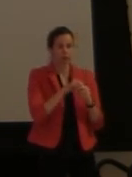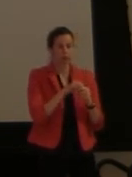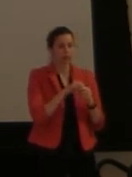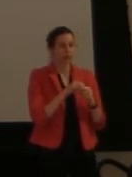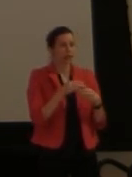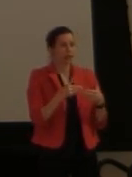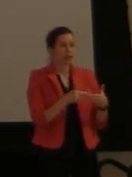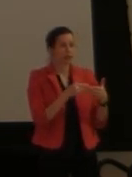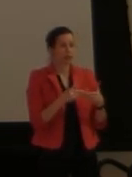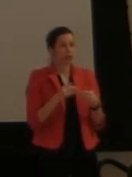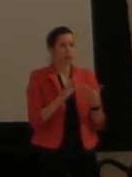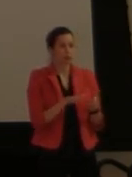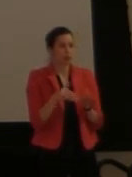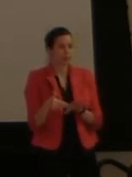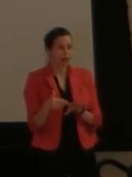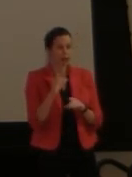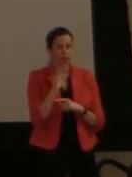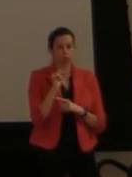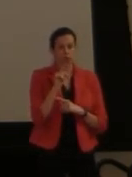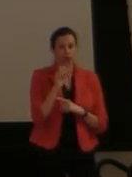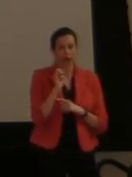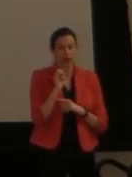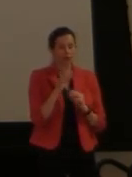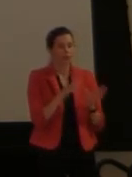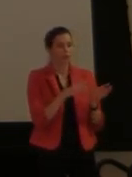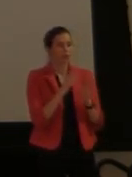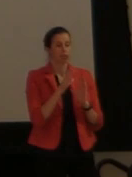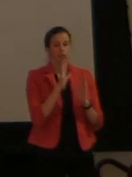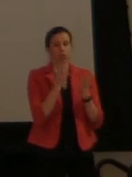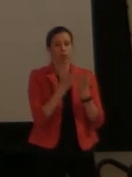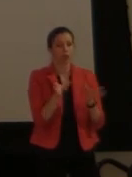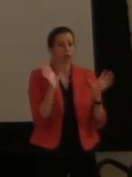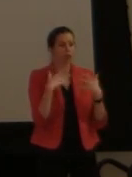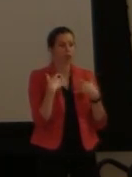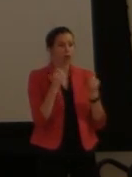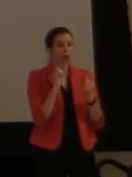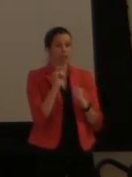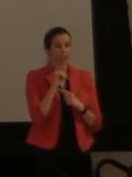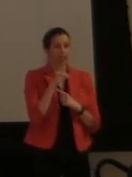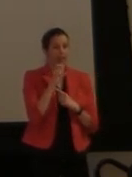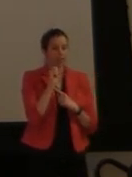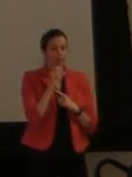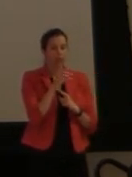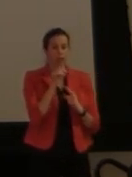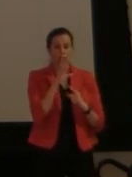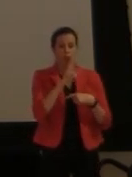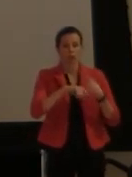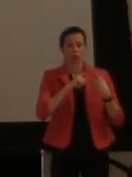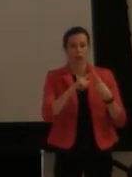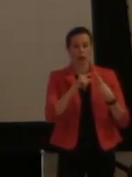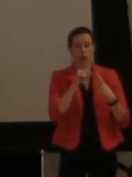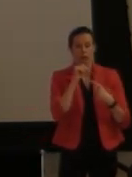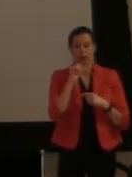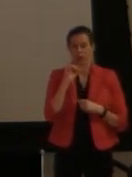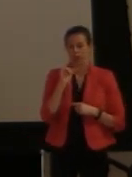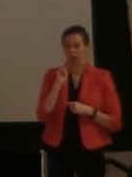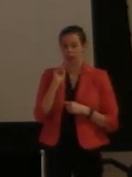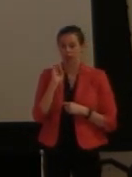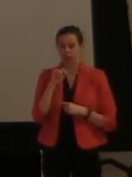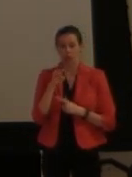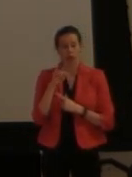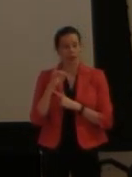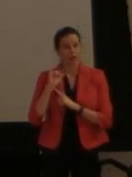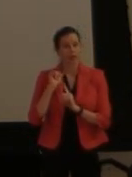mortality rates, so differences in infant mortality, or in your overall health status. And when we talk about inequities, we're